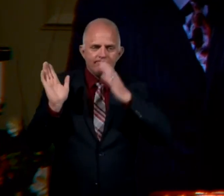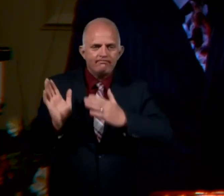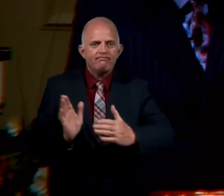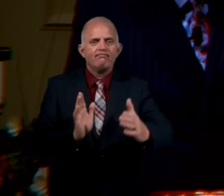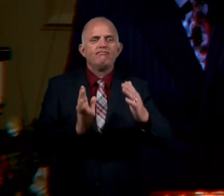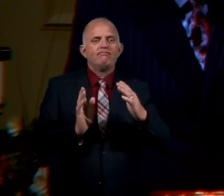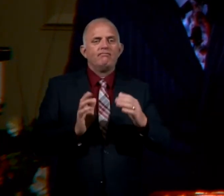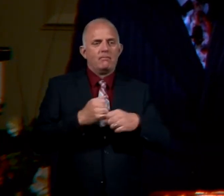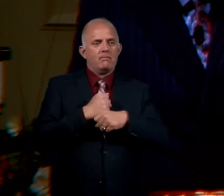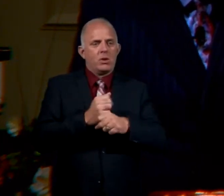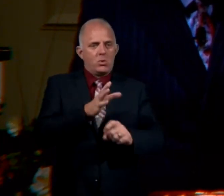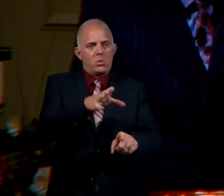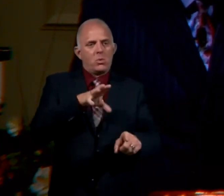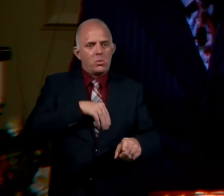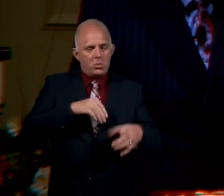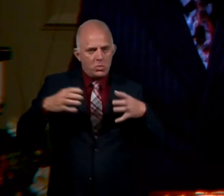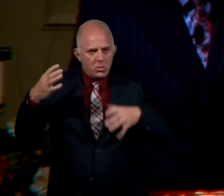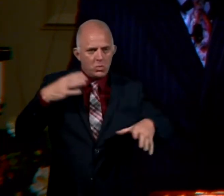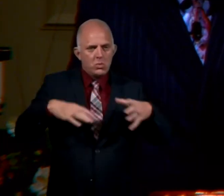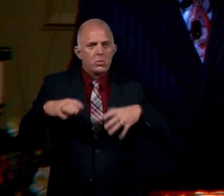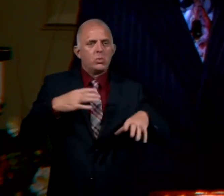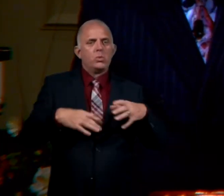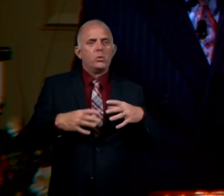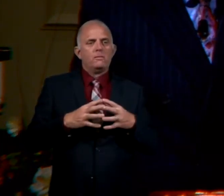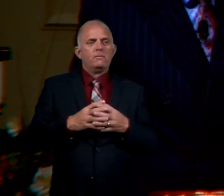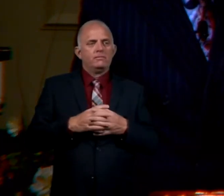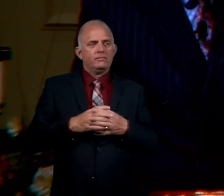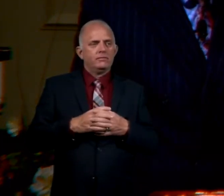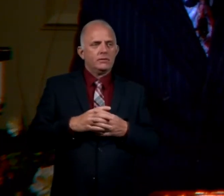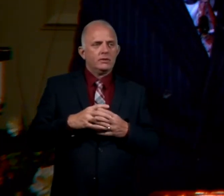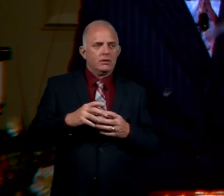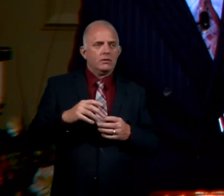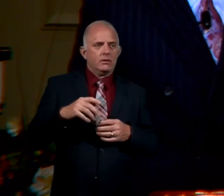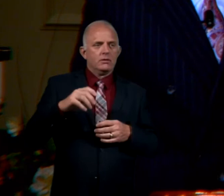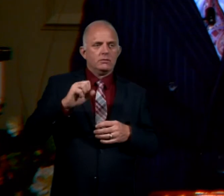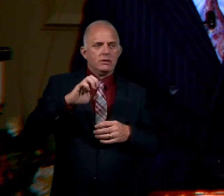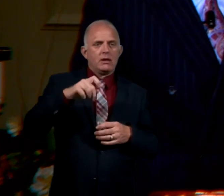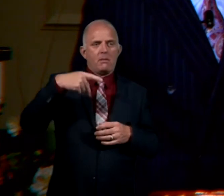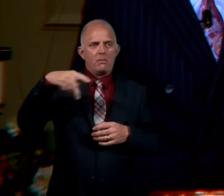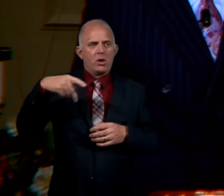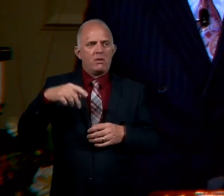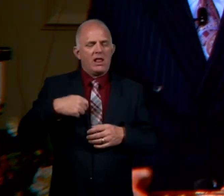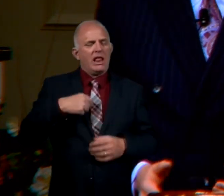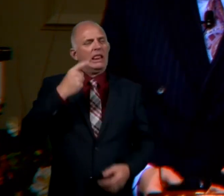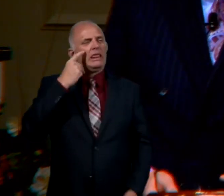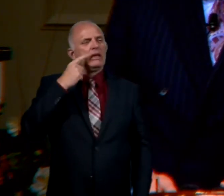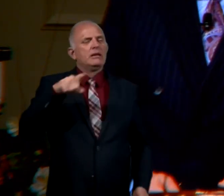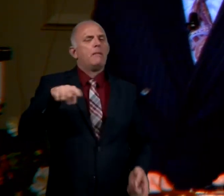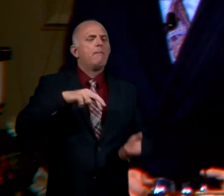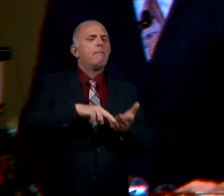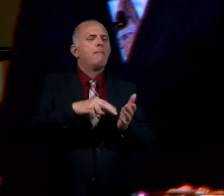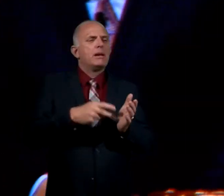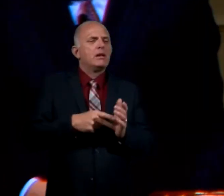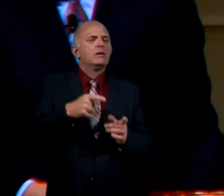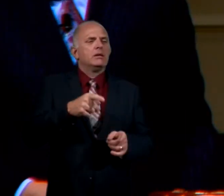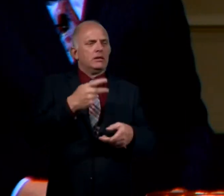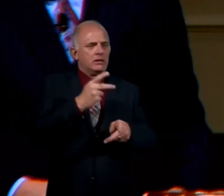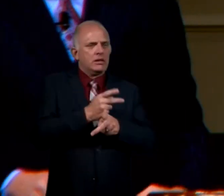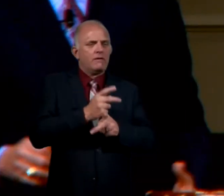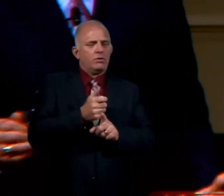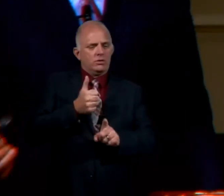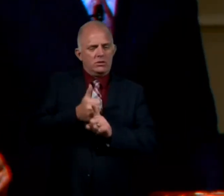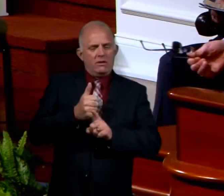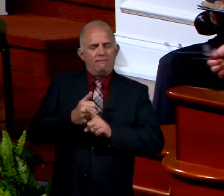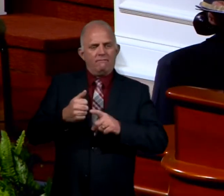coverings of tapestry. Her clothing is silk and purple. I think it just means that this lady, this virtuous lady, takes care of herself.